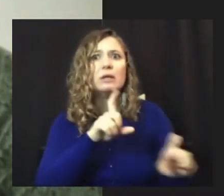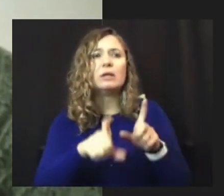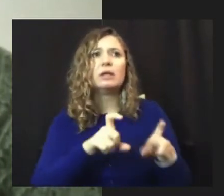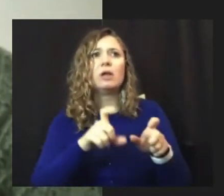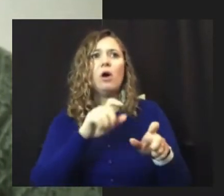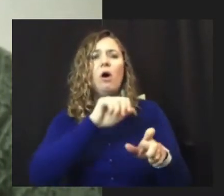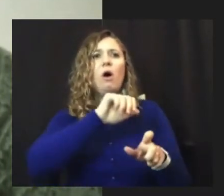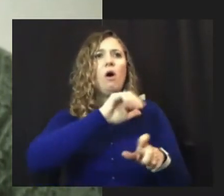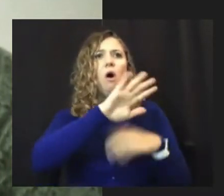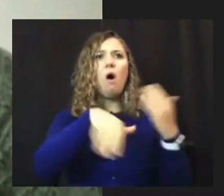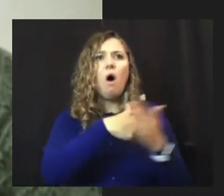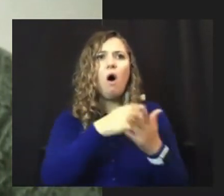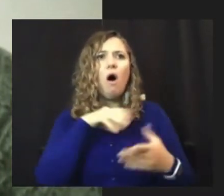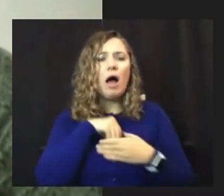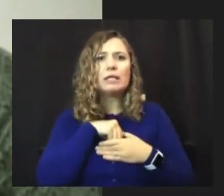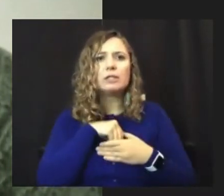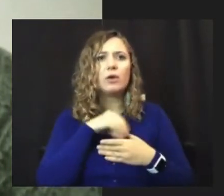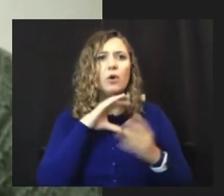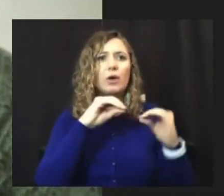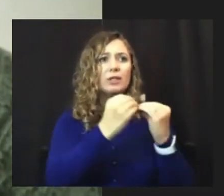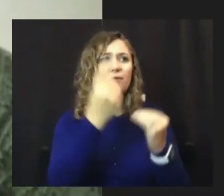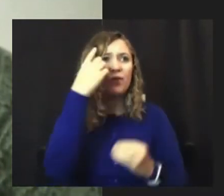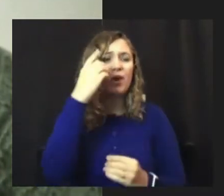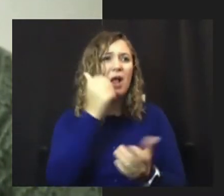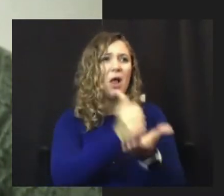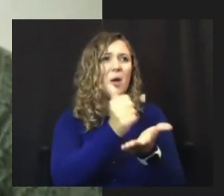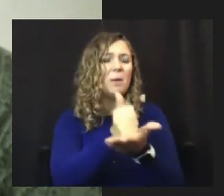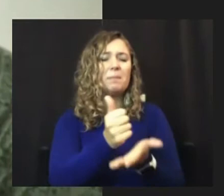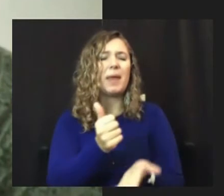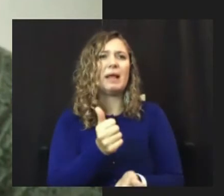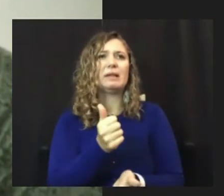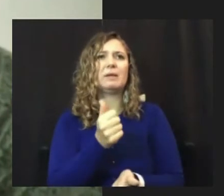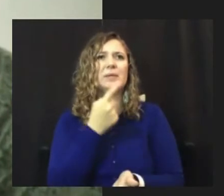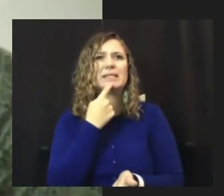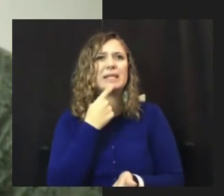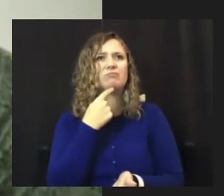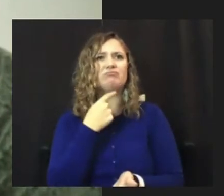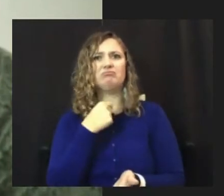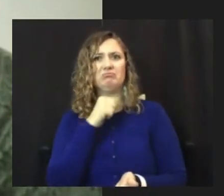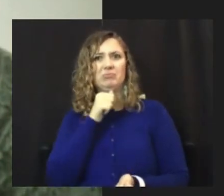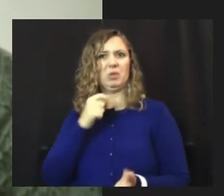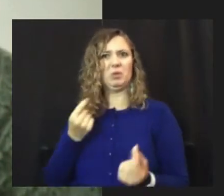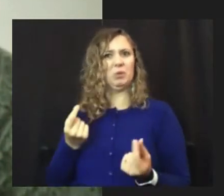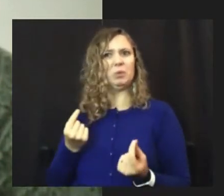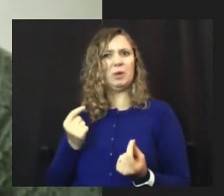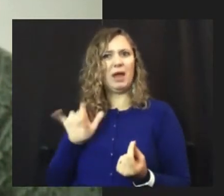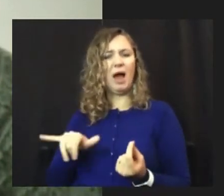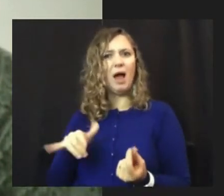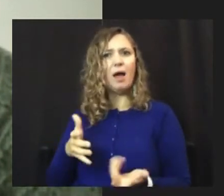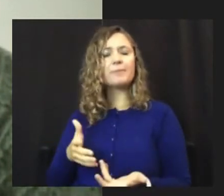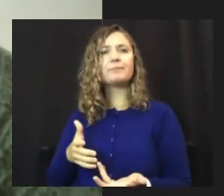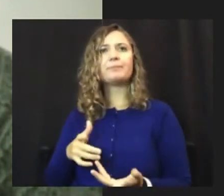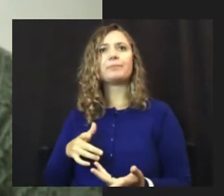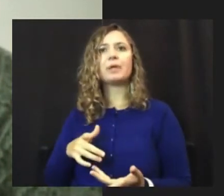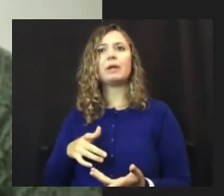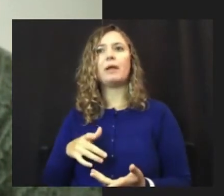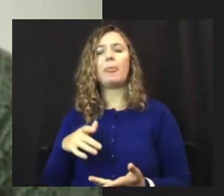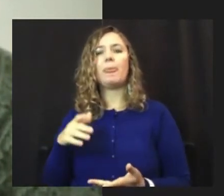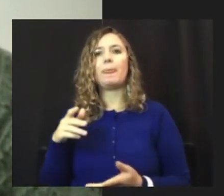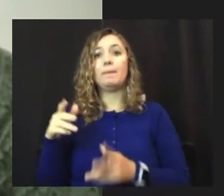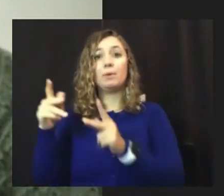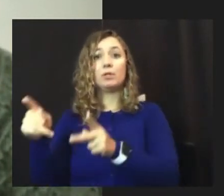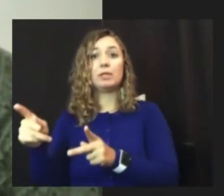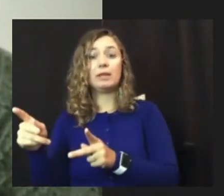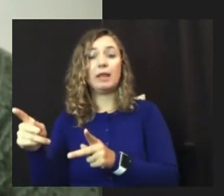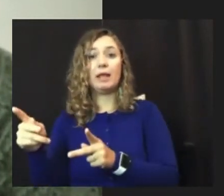organizations for help. And they said, no, we don't do this. Or it's the person who brought it to me was from another nonprofit